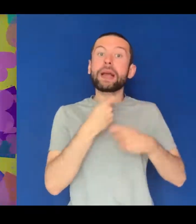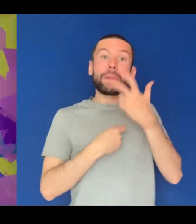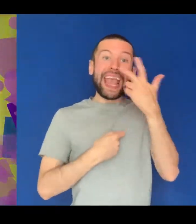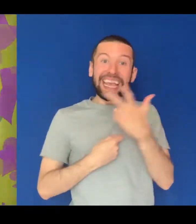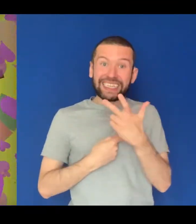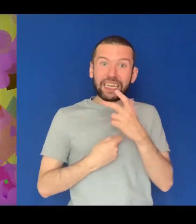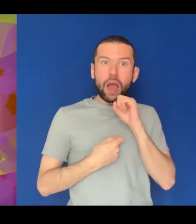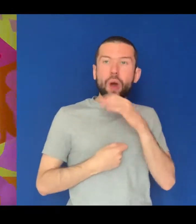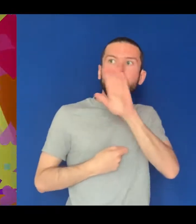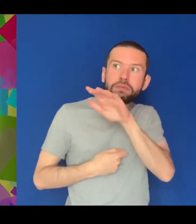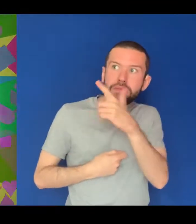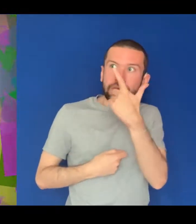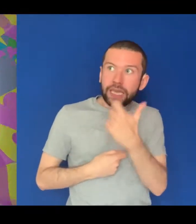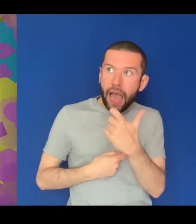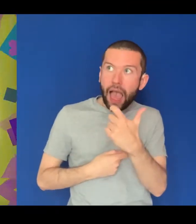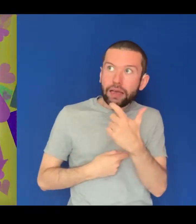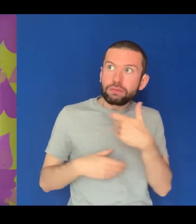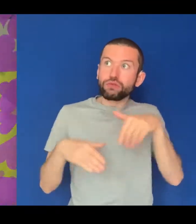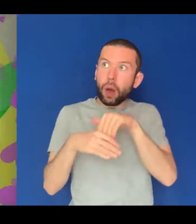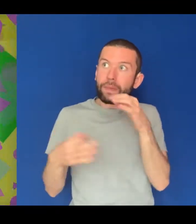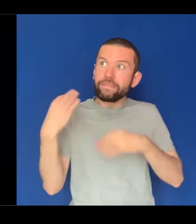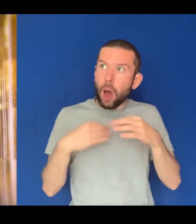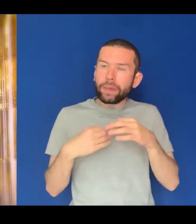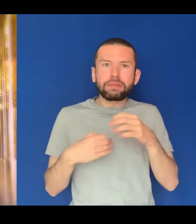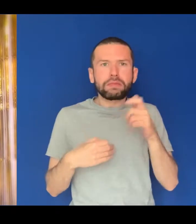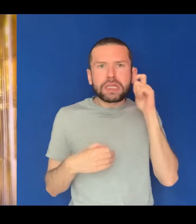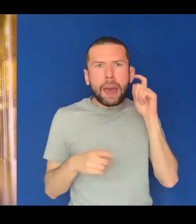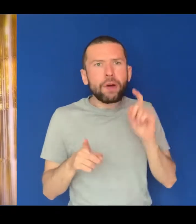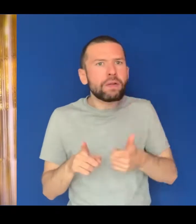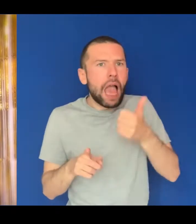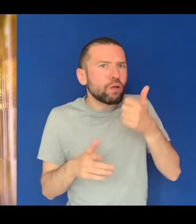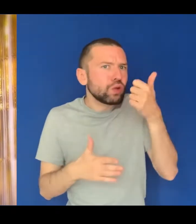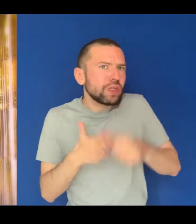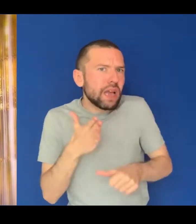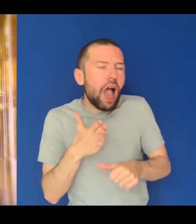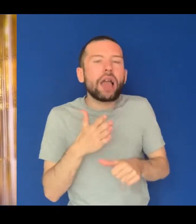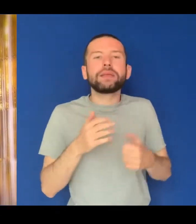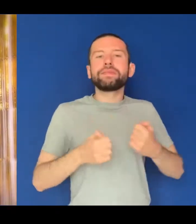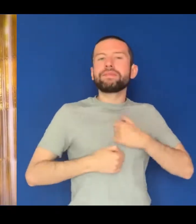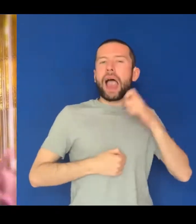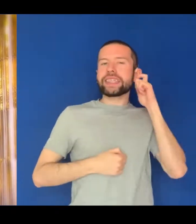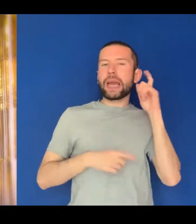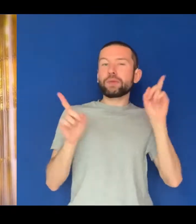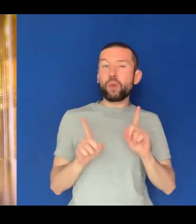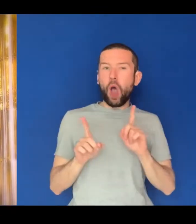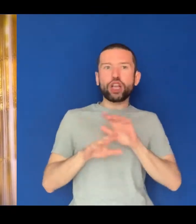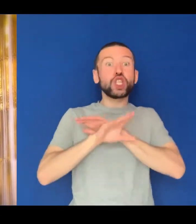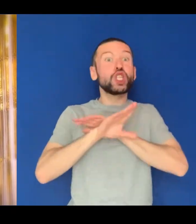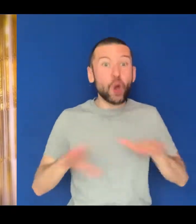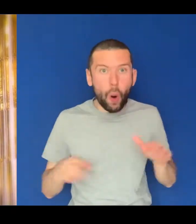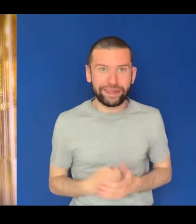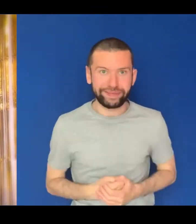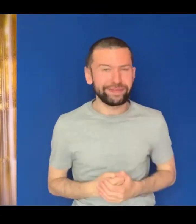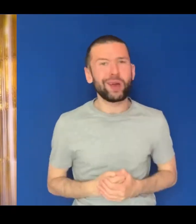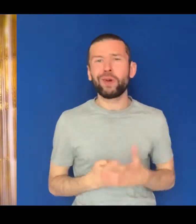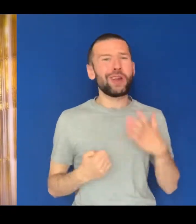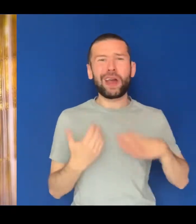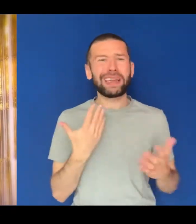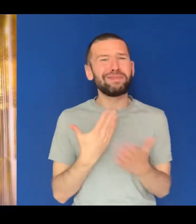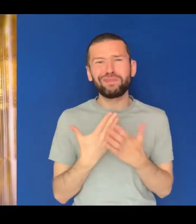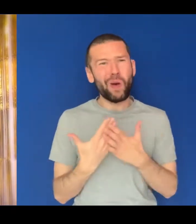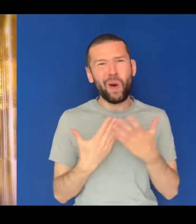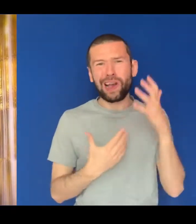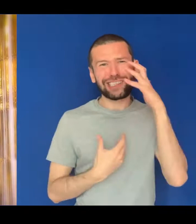18. But what are your tips on how to start? My tips are don't. We don't need any